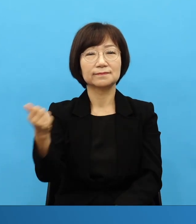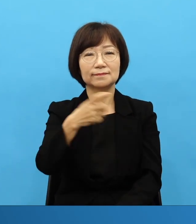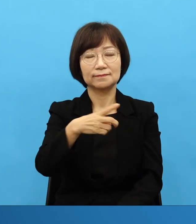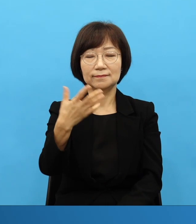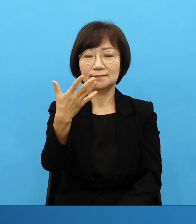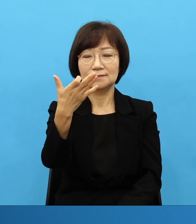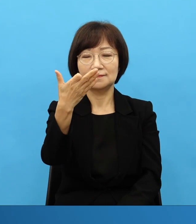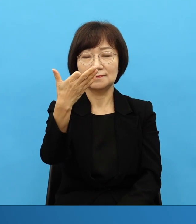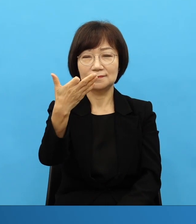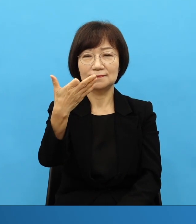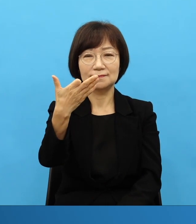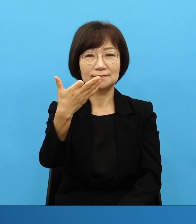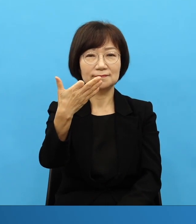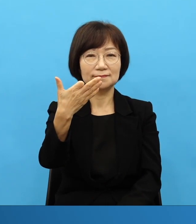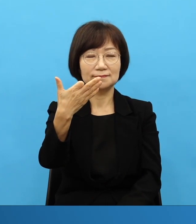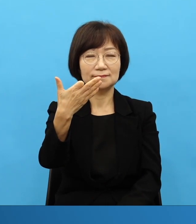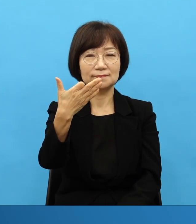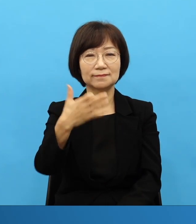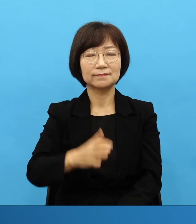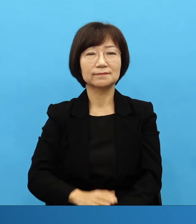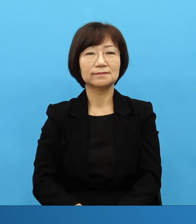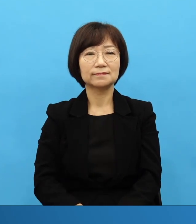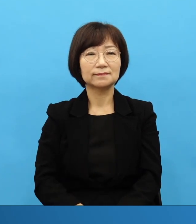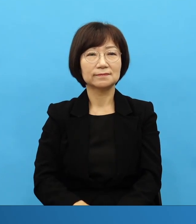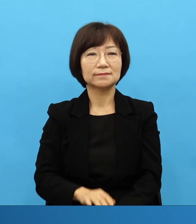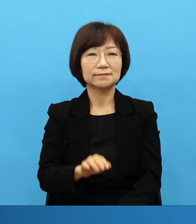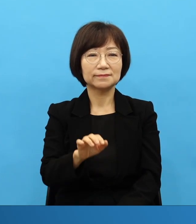Let us all sing hymn number 19.